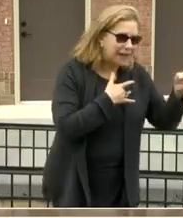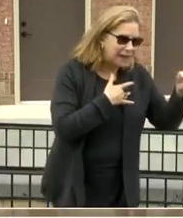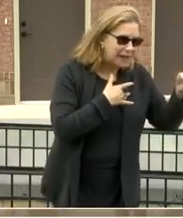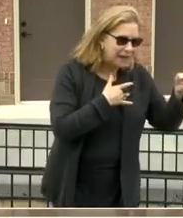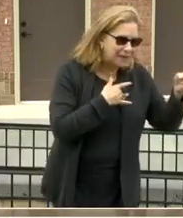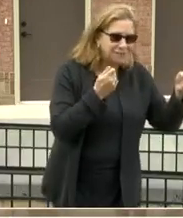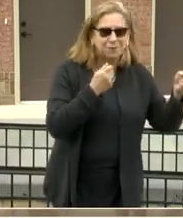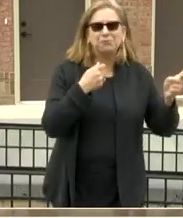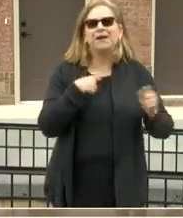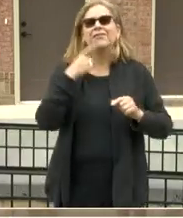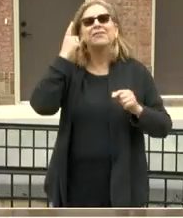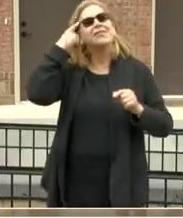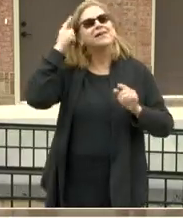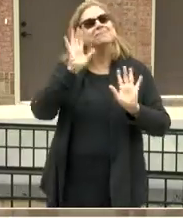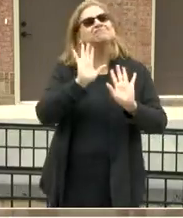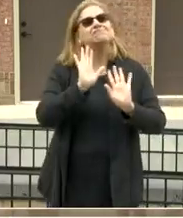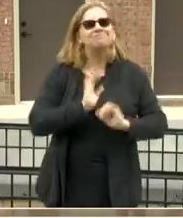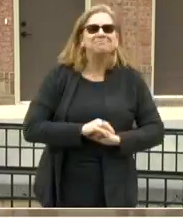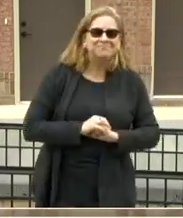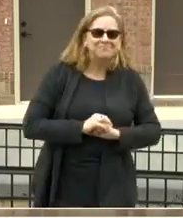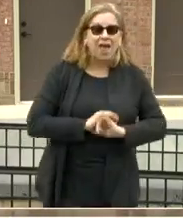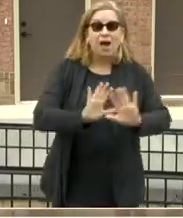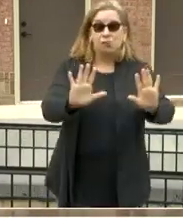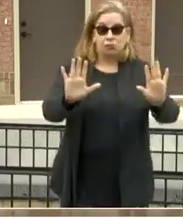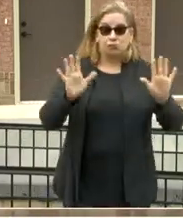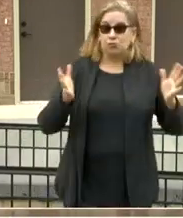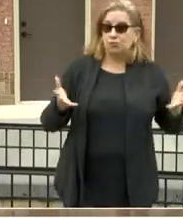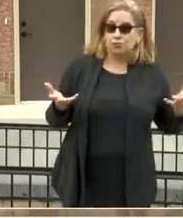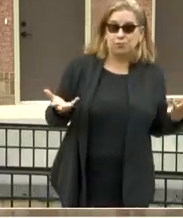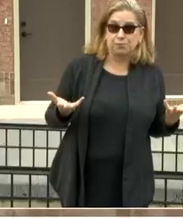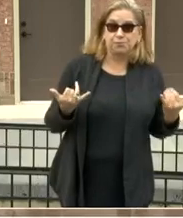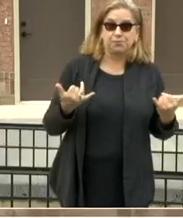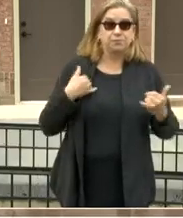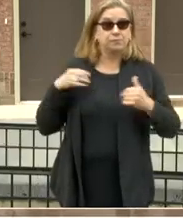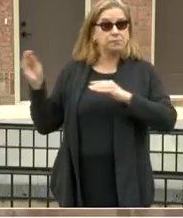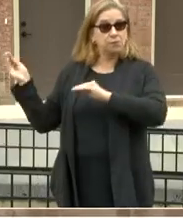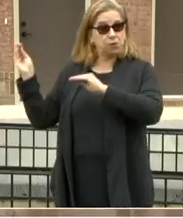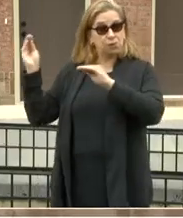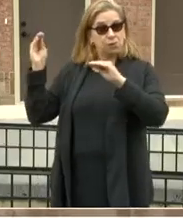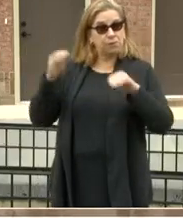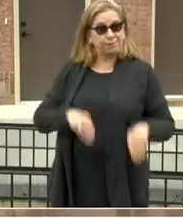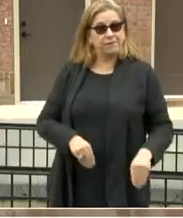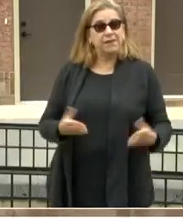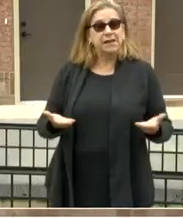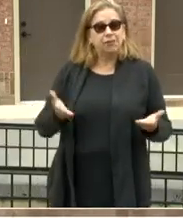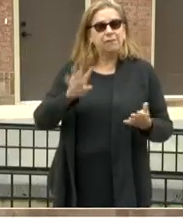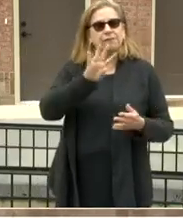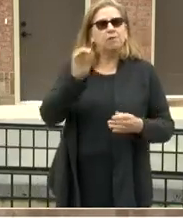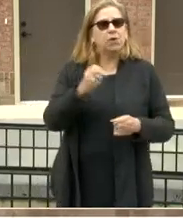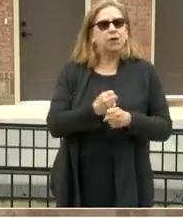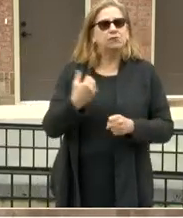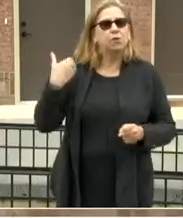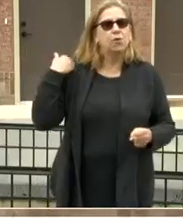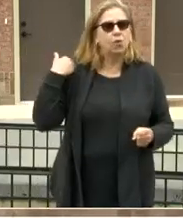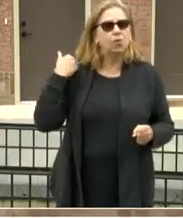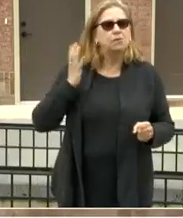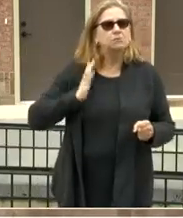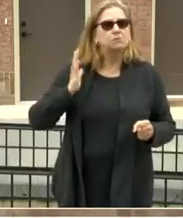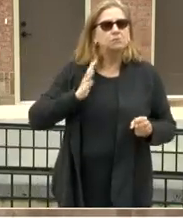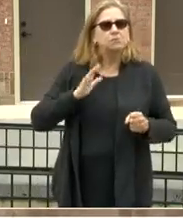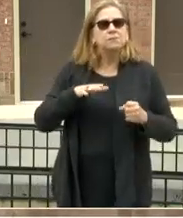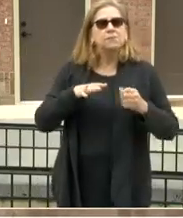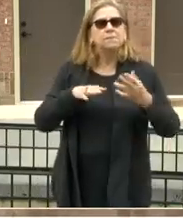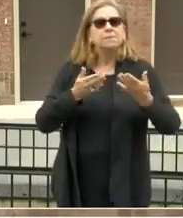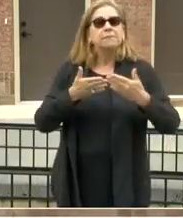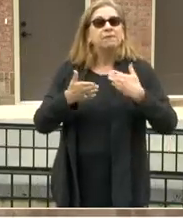When we first moved here, over 41 years ago, that was before the Congress Heights Metro Station. But we